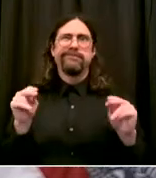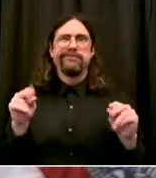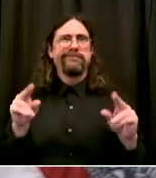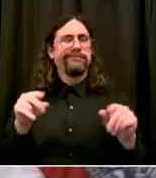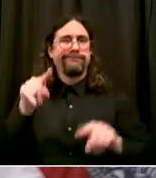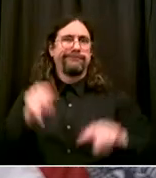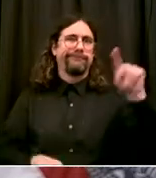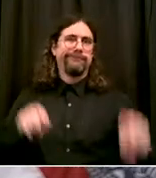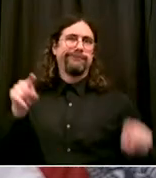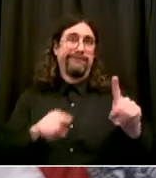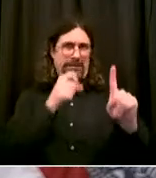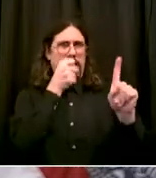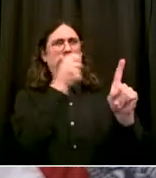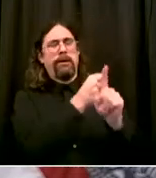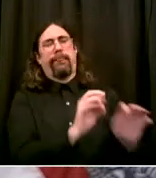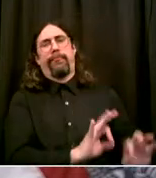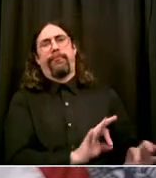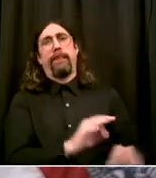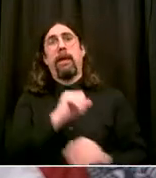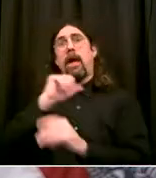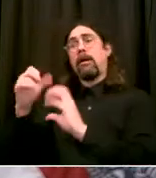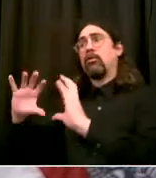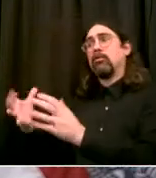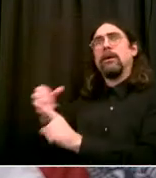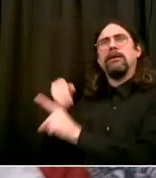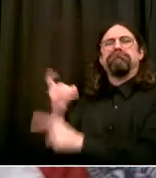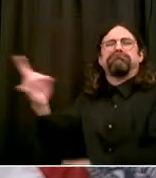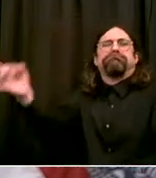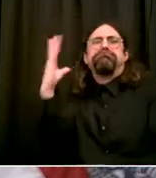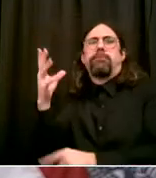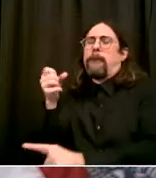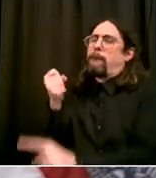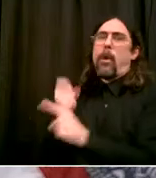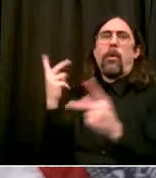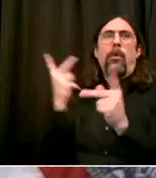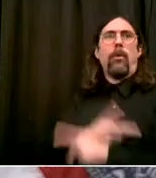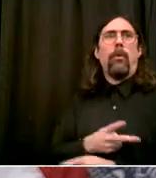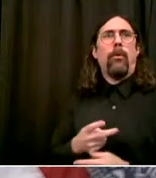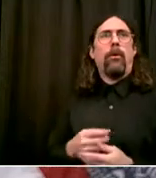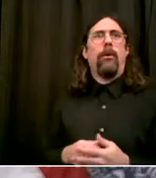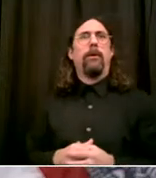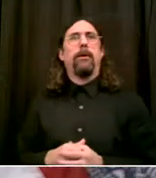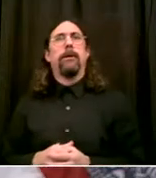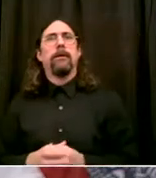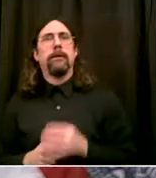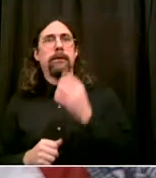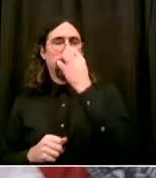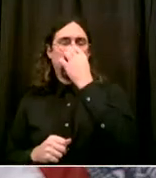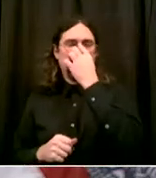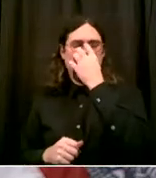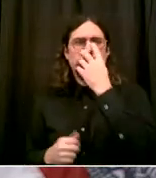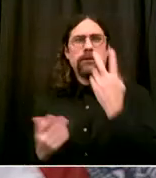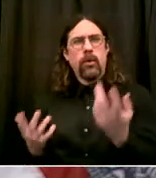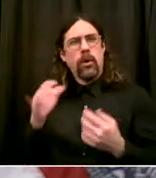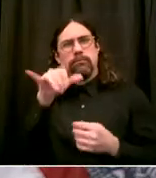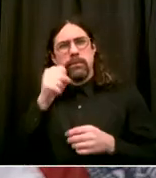look at the neighborhoods and look at the priorities with all the latest data, and we'll make revisions as needed. Go ahead.